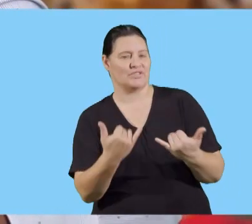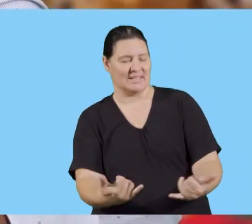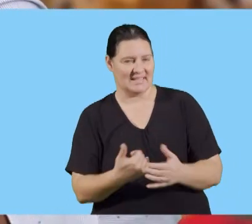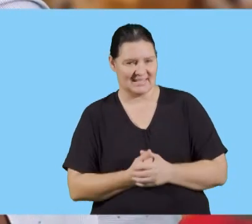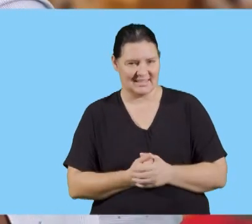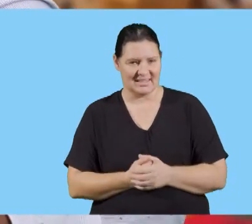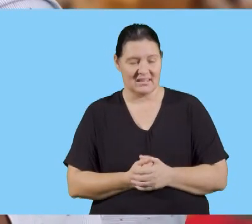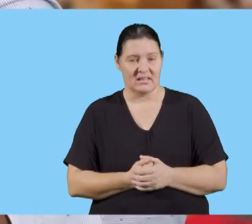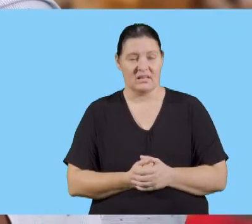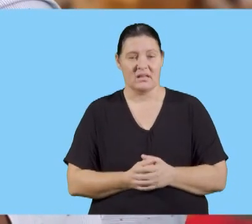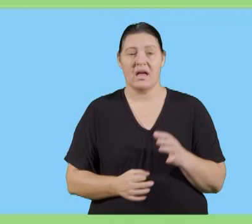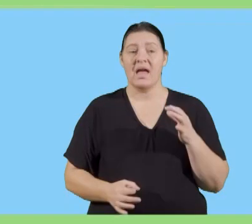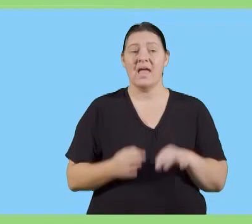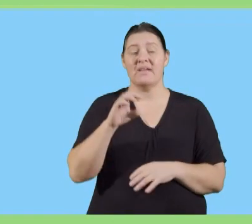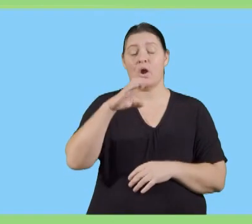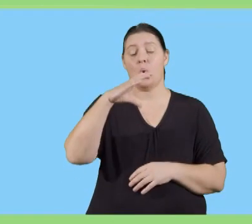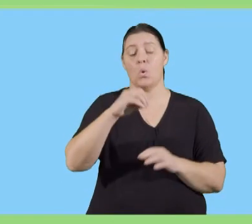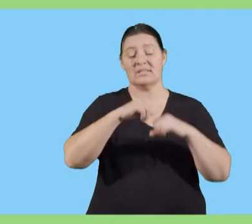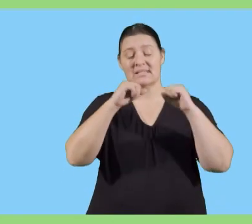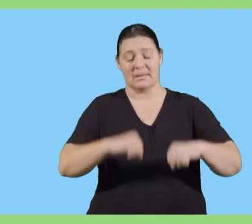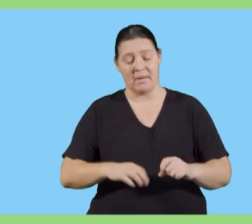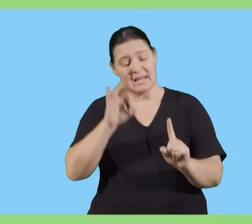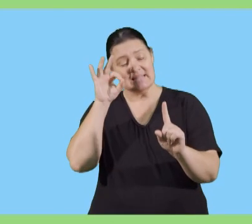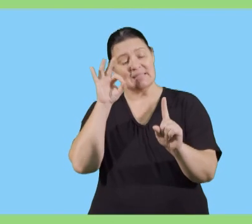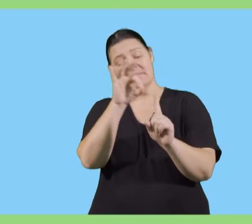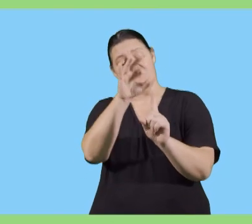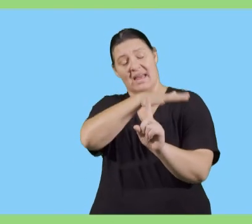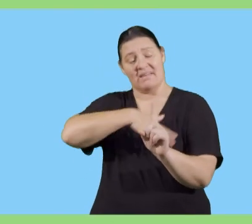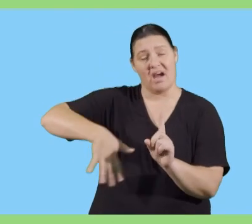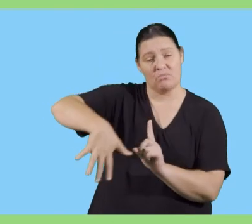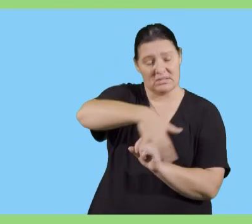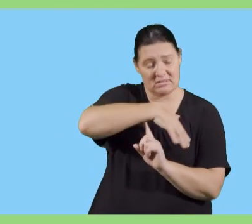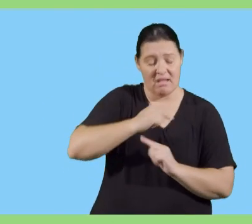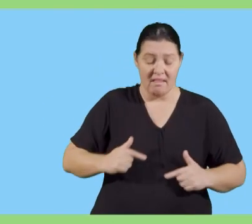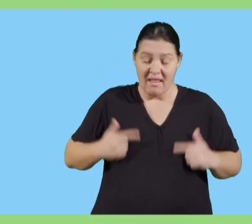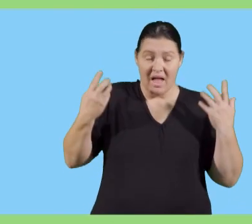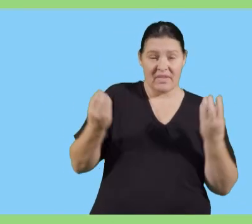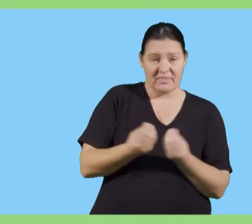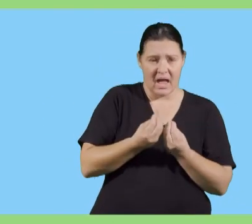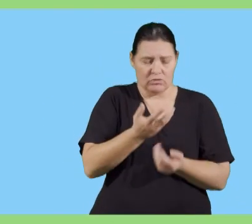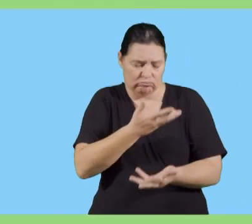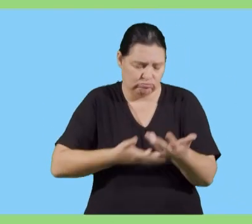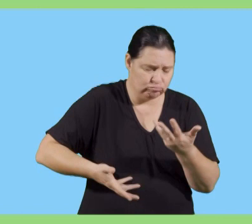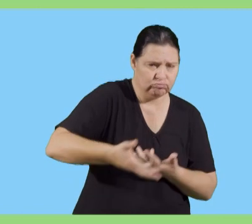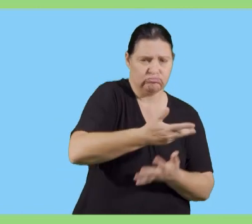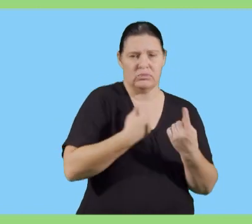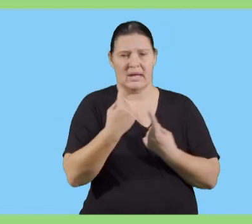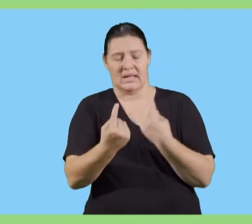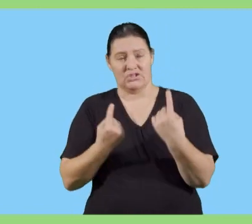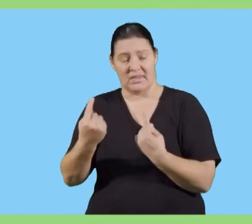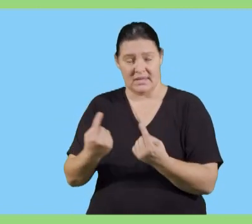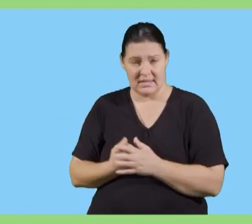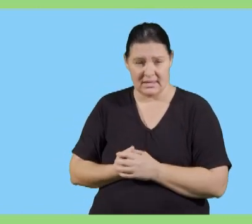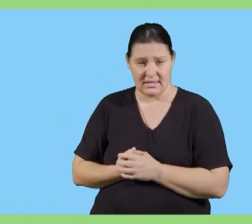question for today. If an ecosystem is a specific environment where living organisms interact with